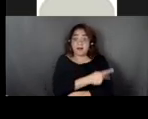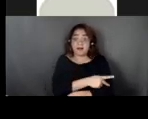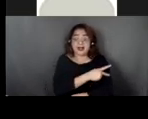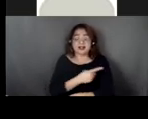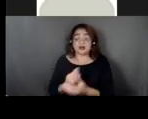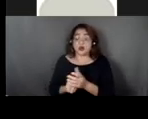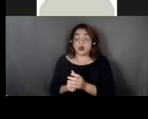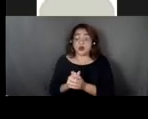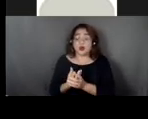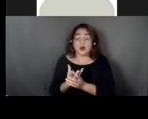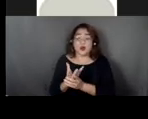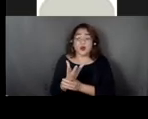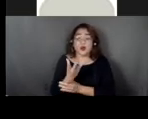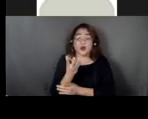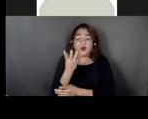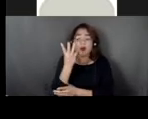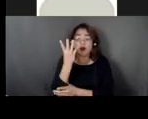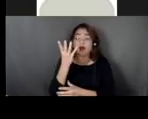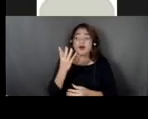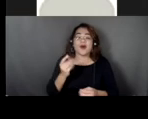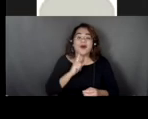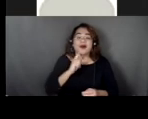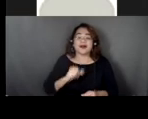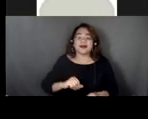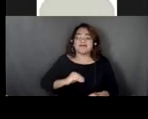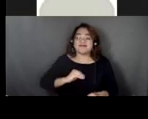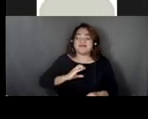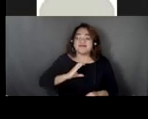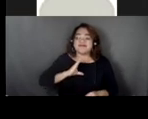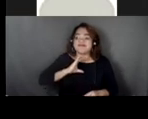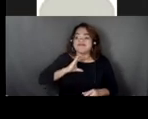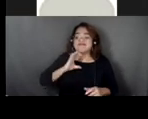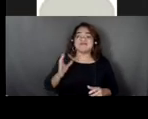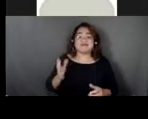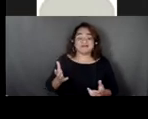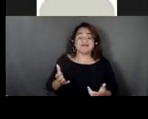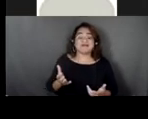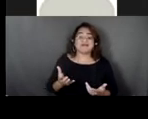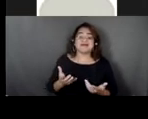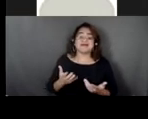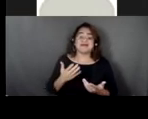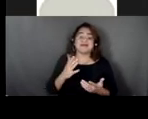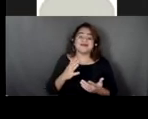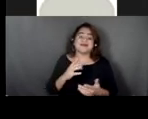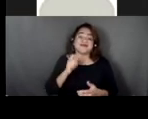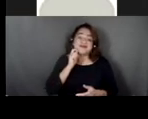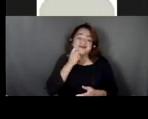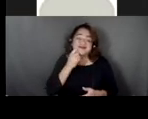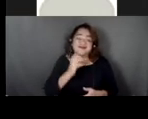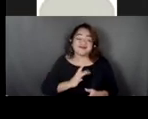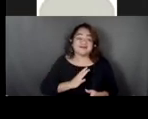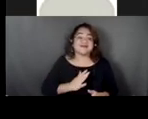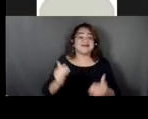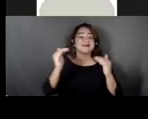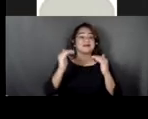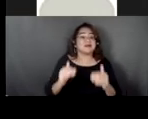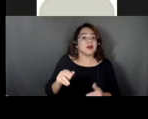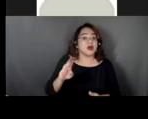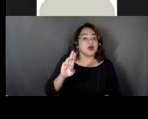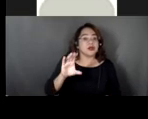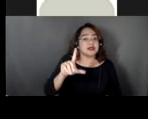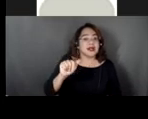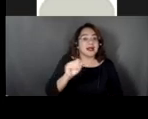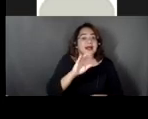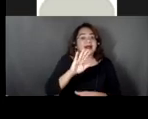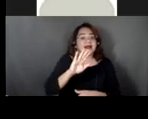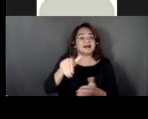And then we have our UCLA Care Center. So this is the Center for Clinical AIDS Research and Education. And